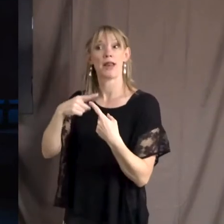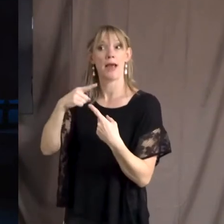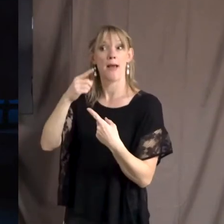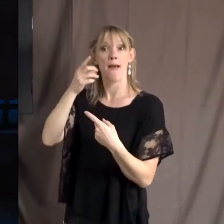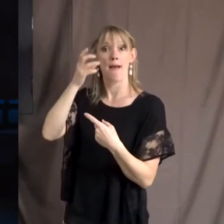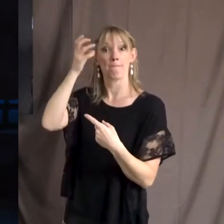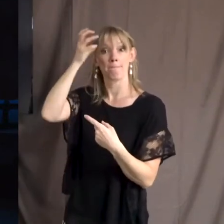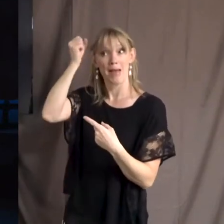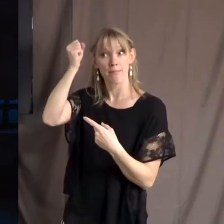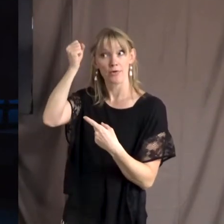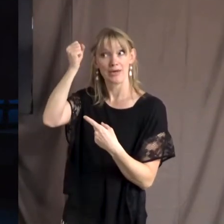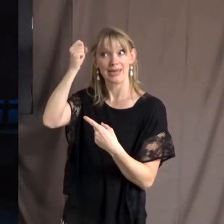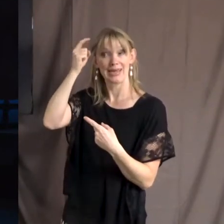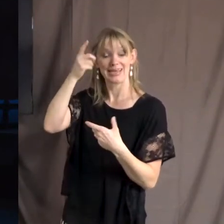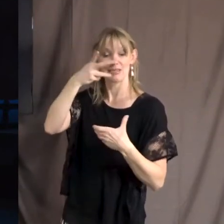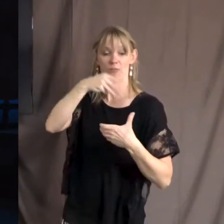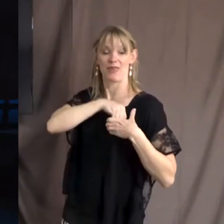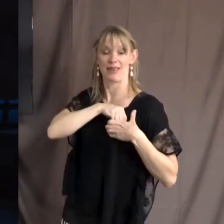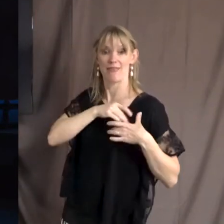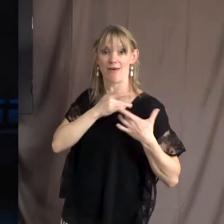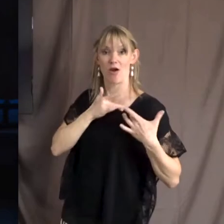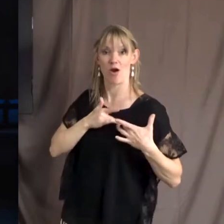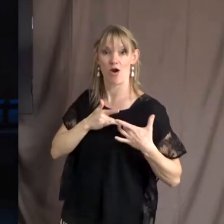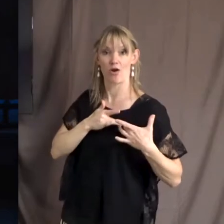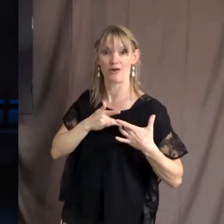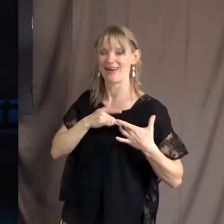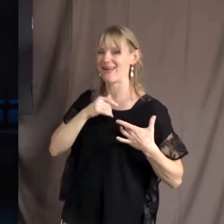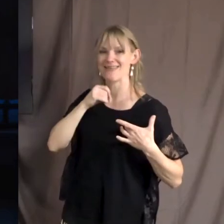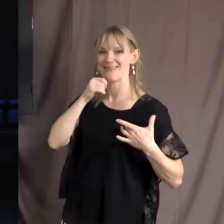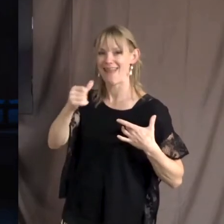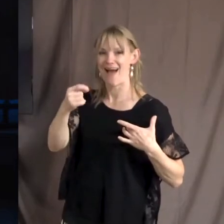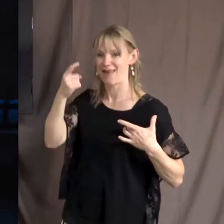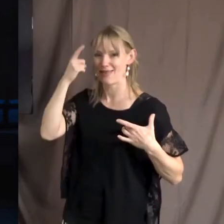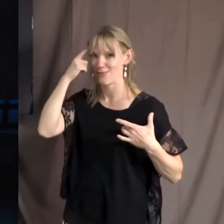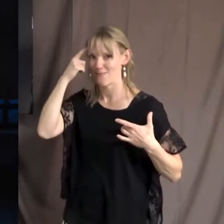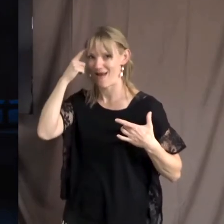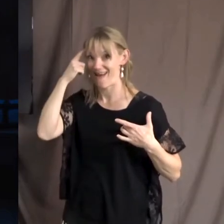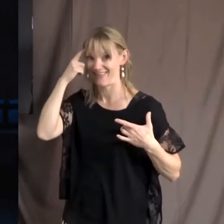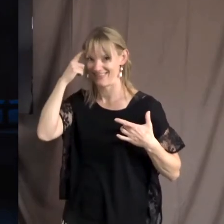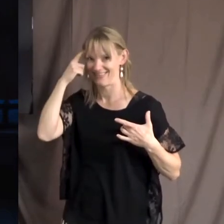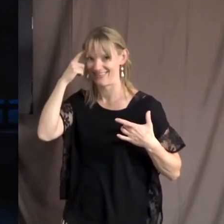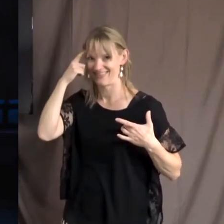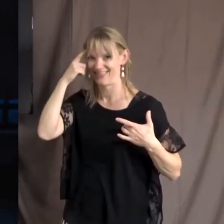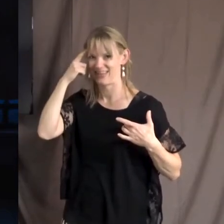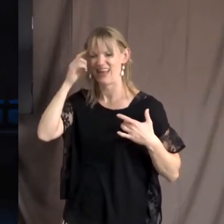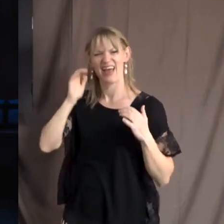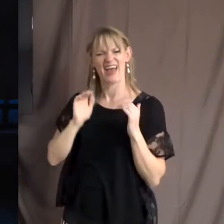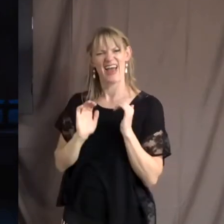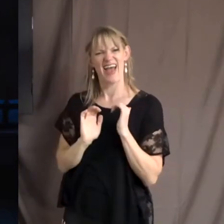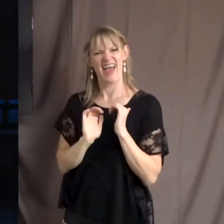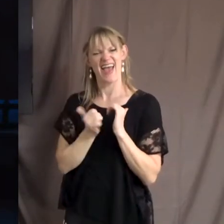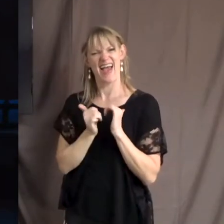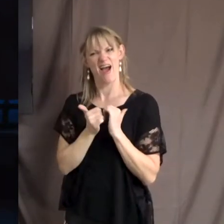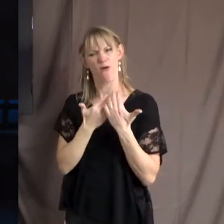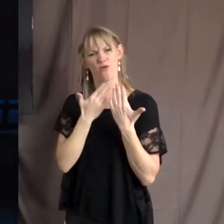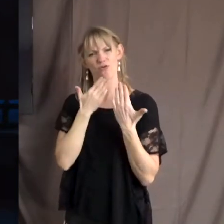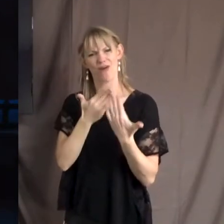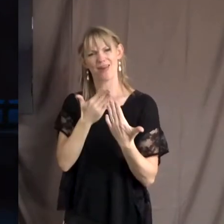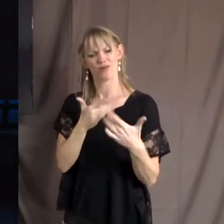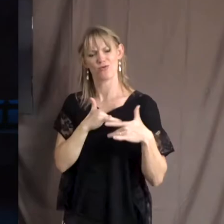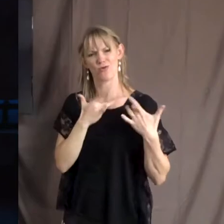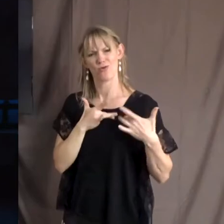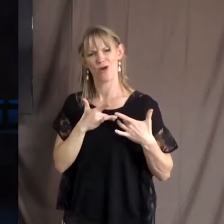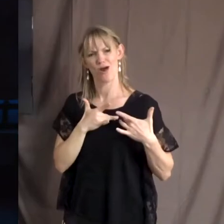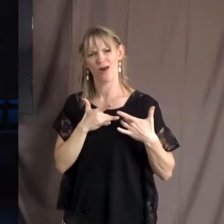in the heart, not in the mind. And a great way to store gratitude in the heart is to begin